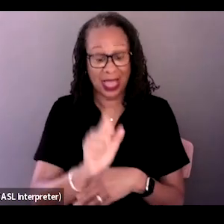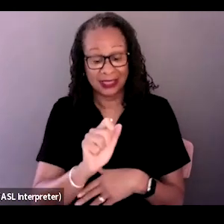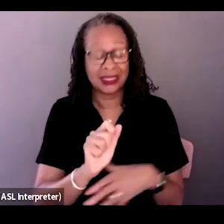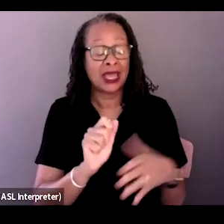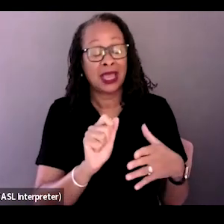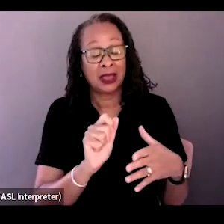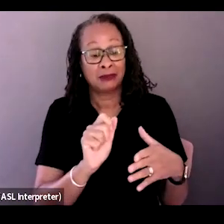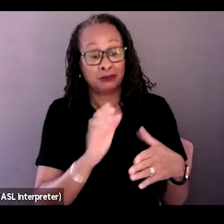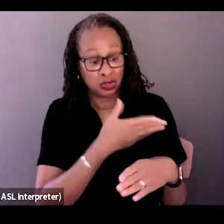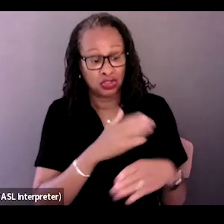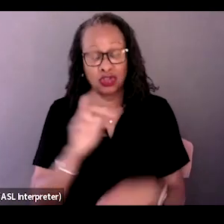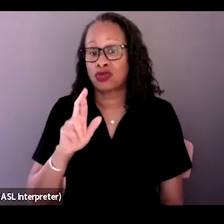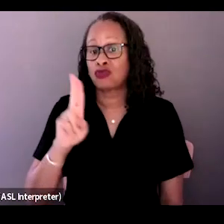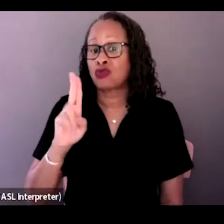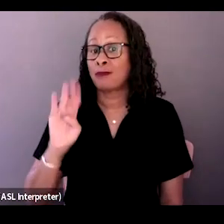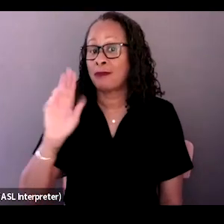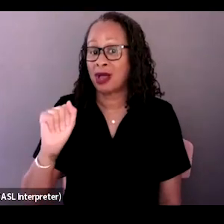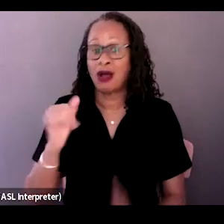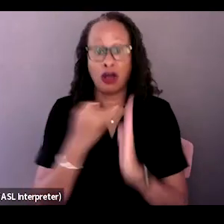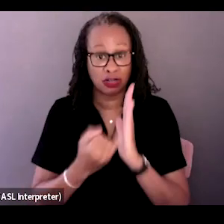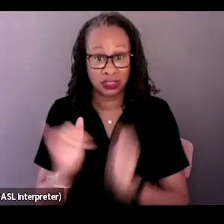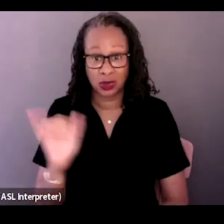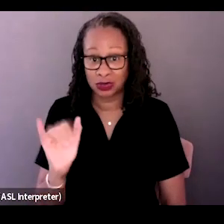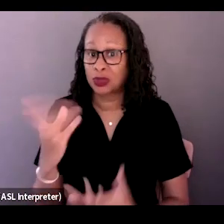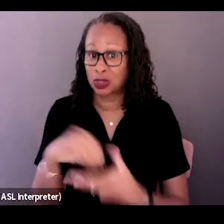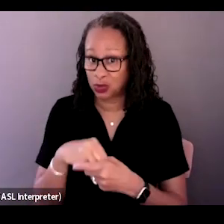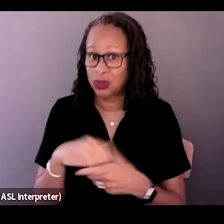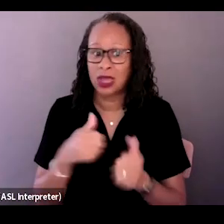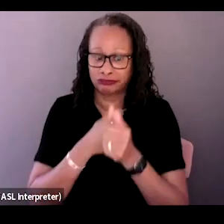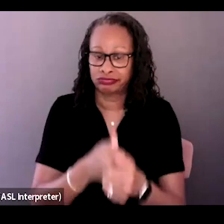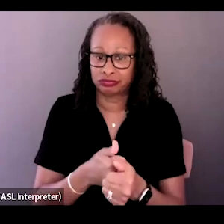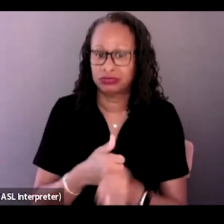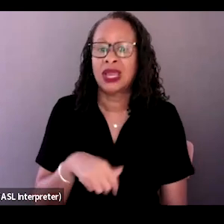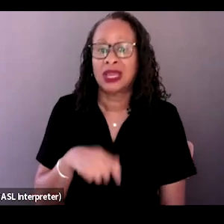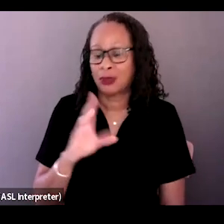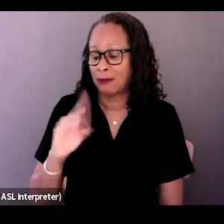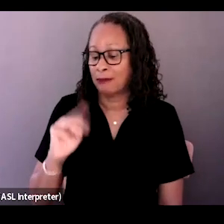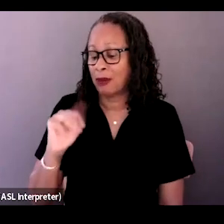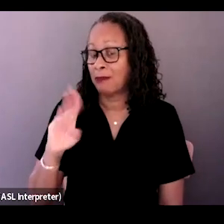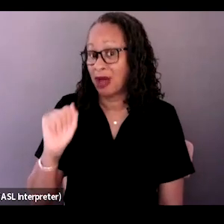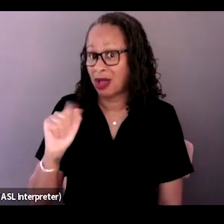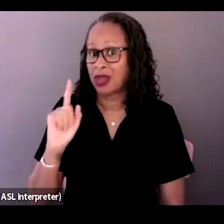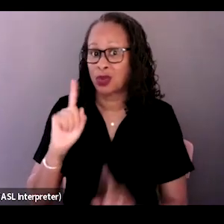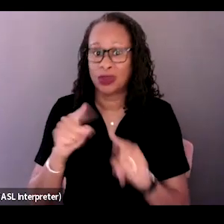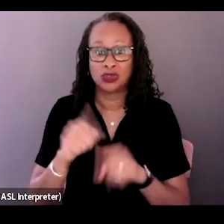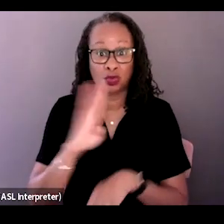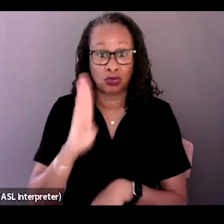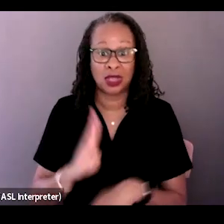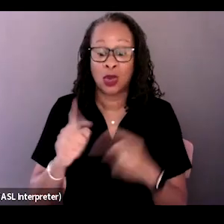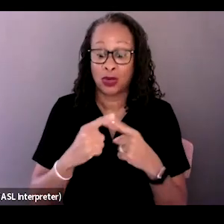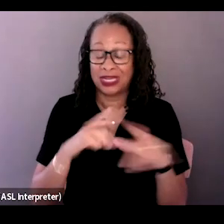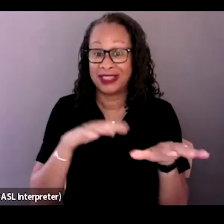rumba artists. So we shouldn't forget that also there's a lot of rumba artists that accompanied Patrice Lumumba here to Brussels when he was released from prison two days